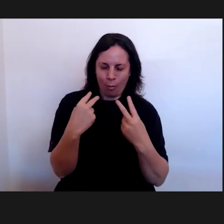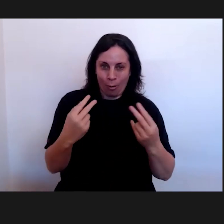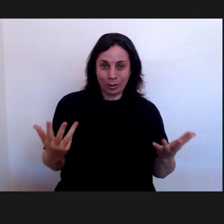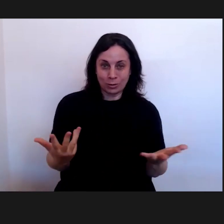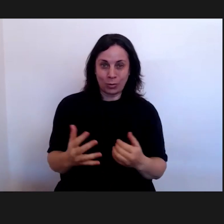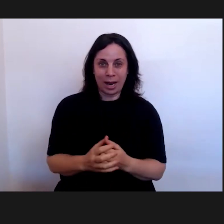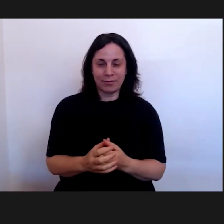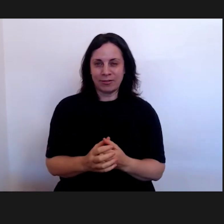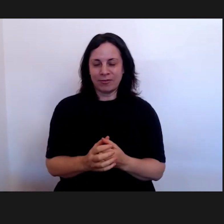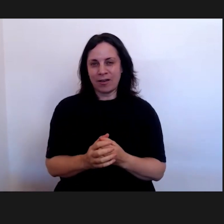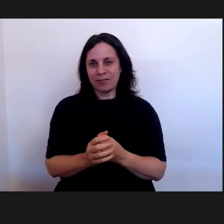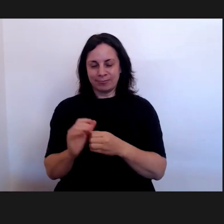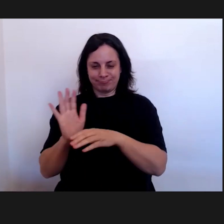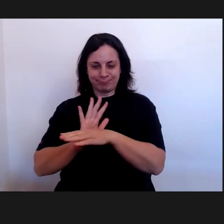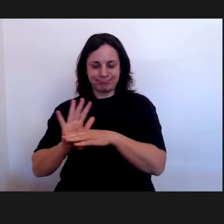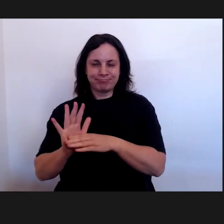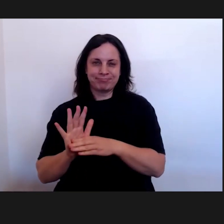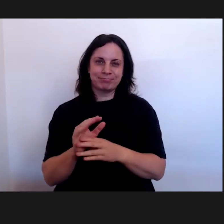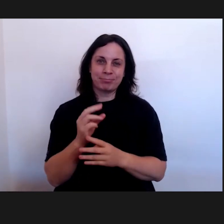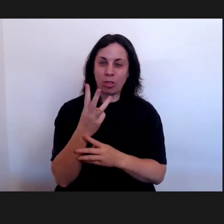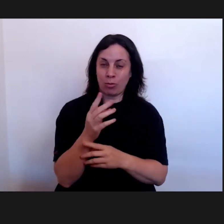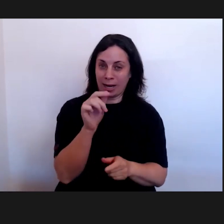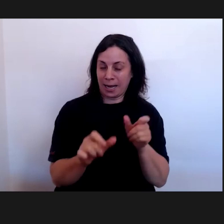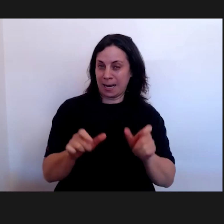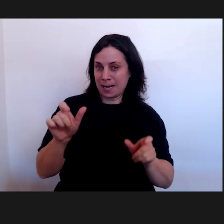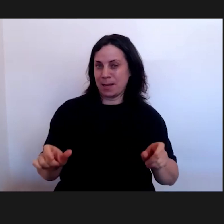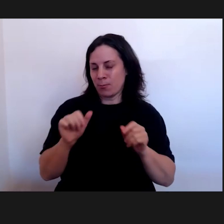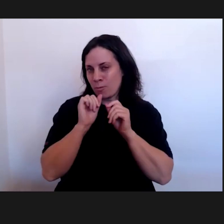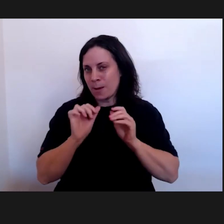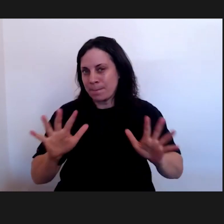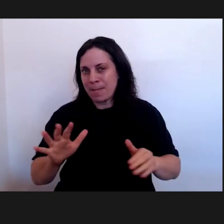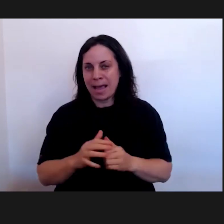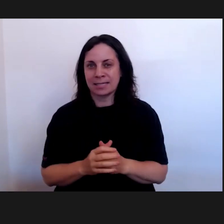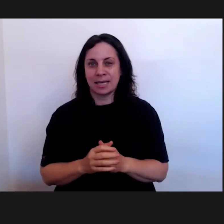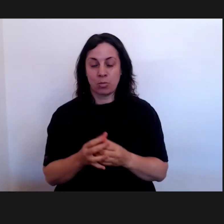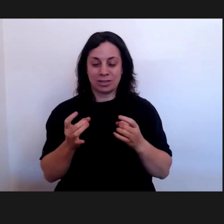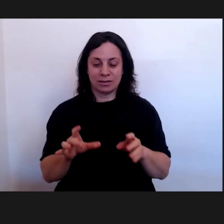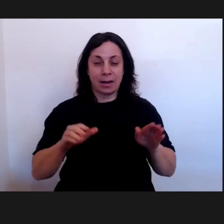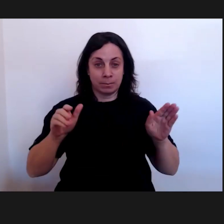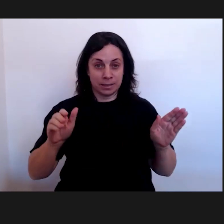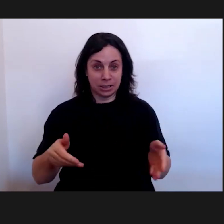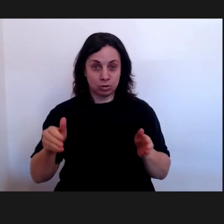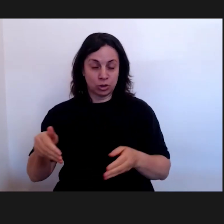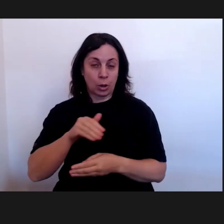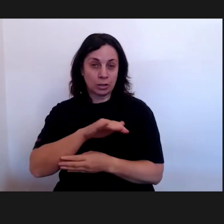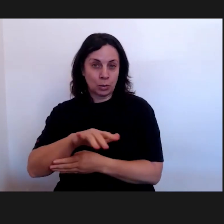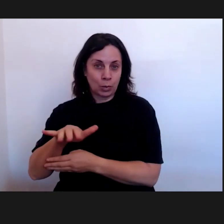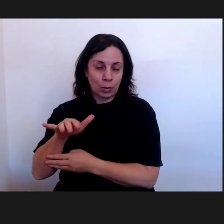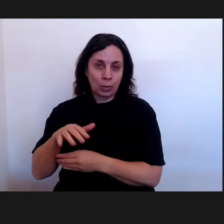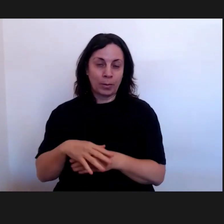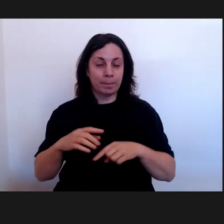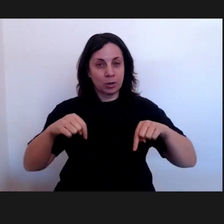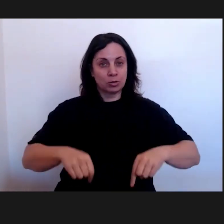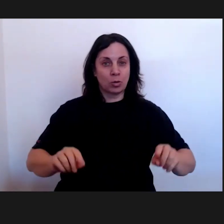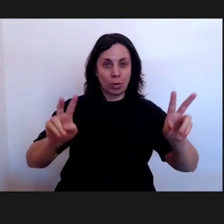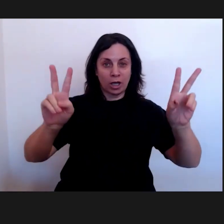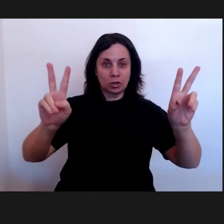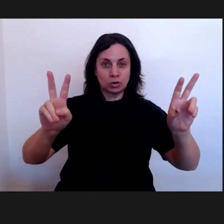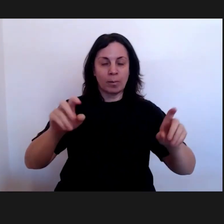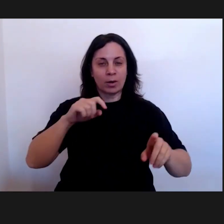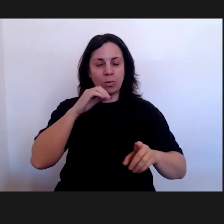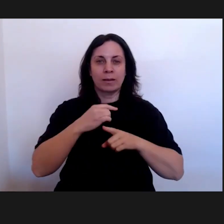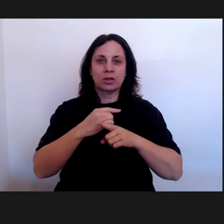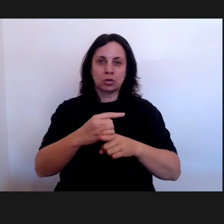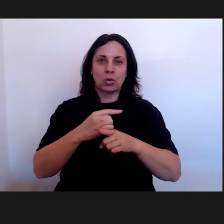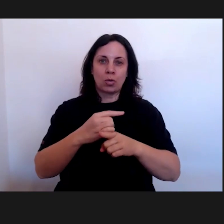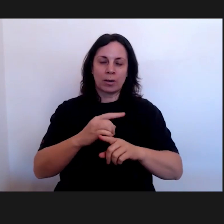amazing panelists today, 3 people, so we will go to their introduction. But before that, so the topic for today, just to repeat, is